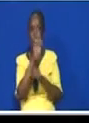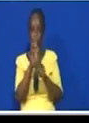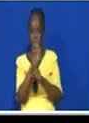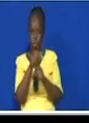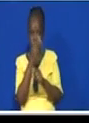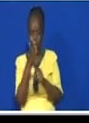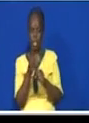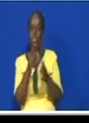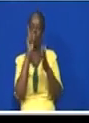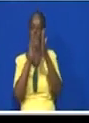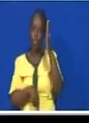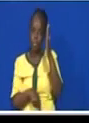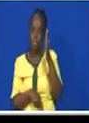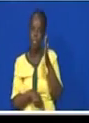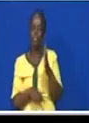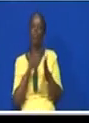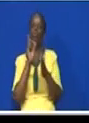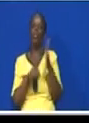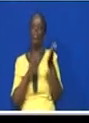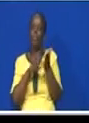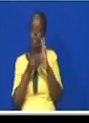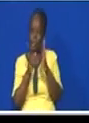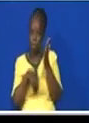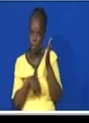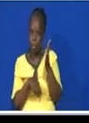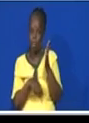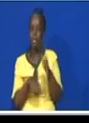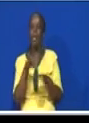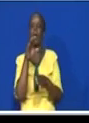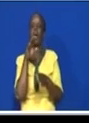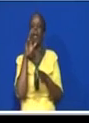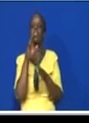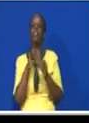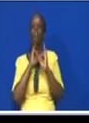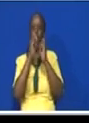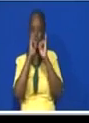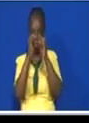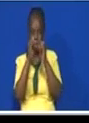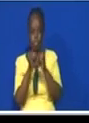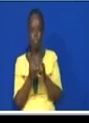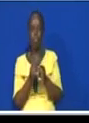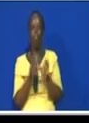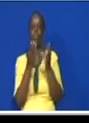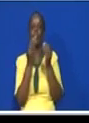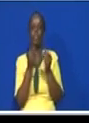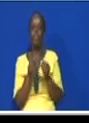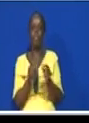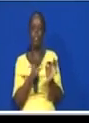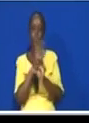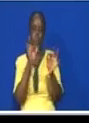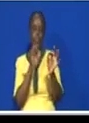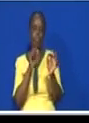is what. What here refers to asking for information or simply